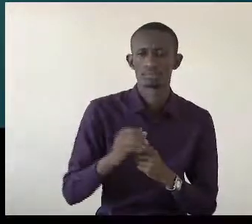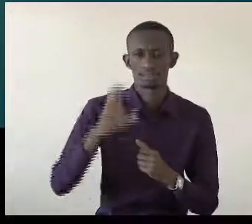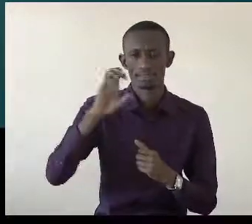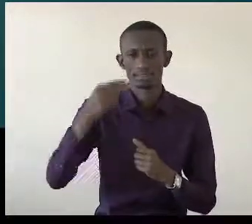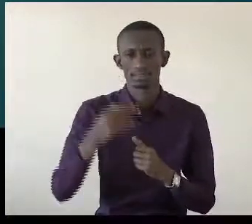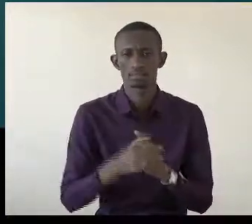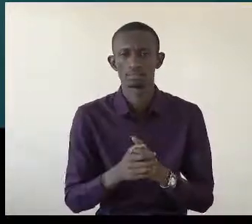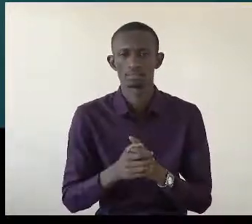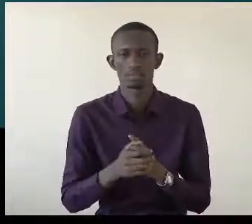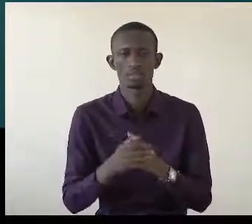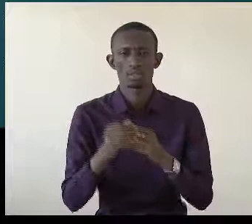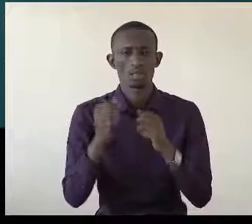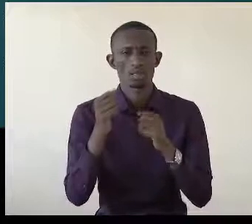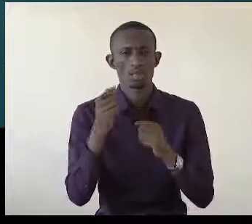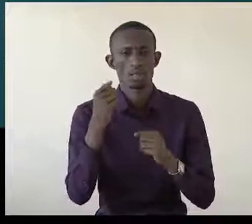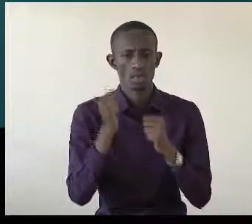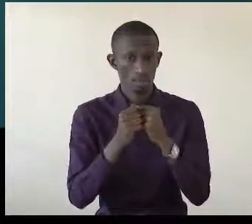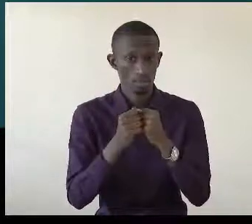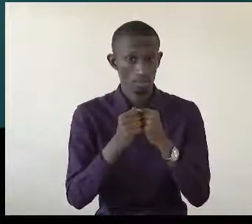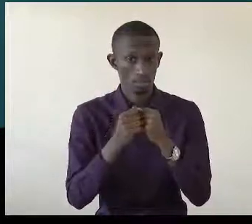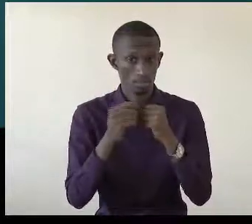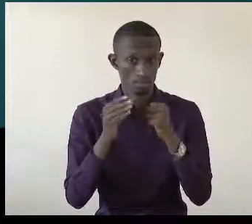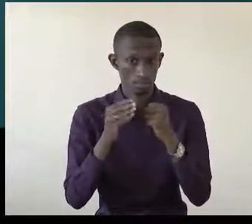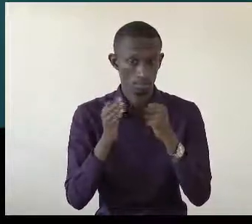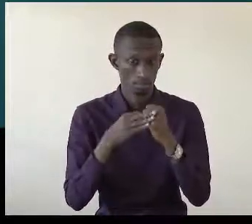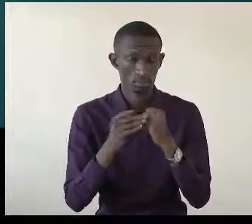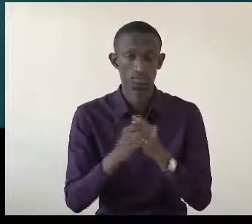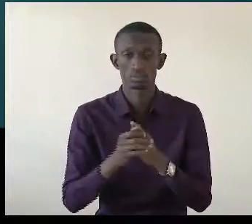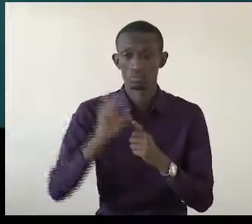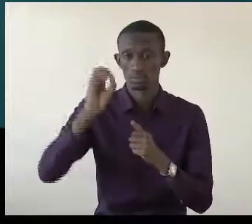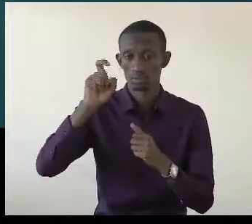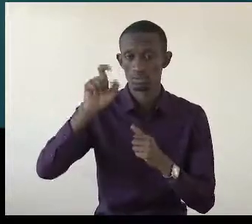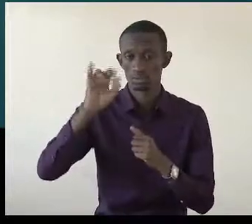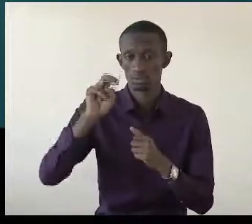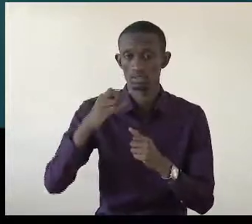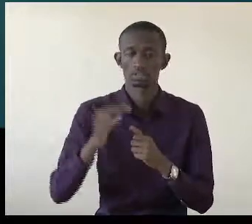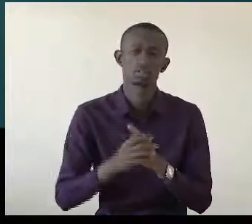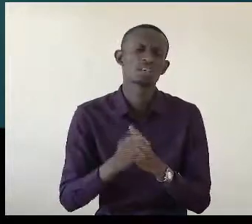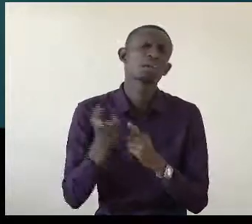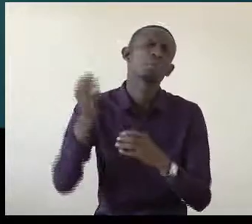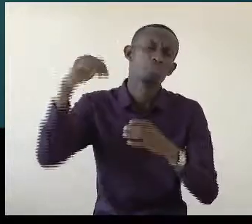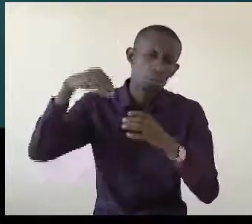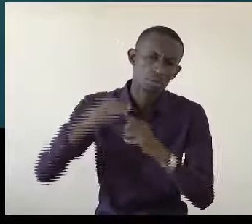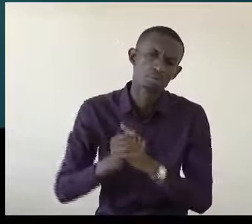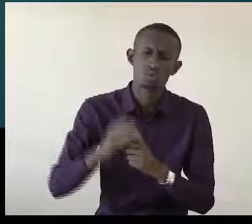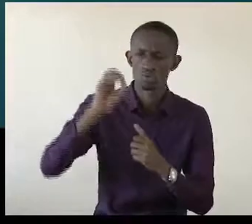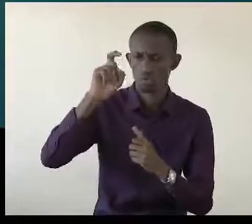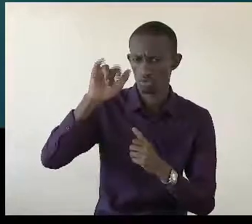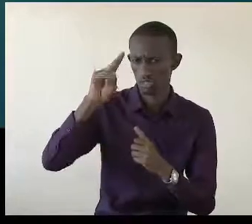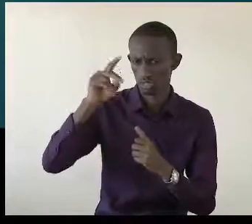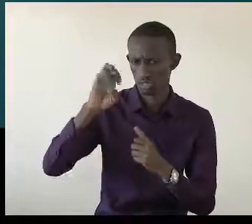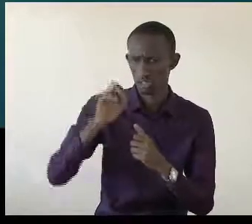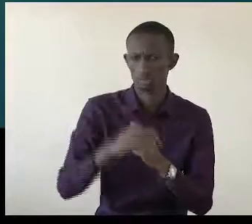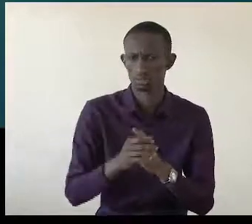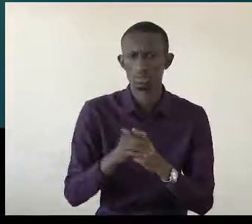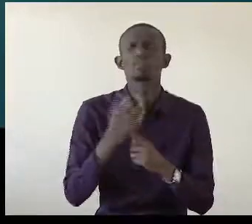C8H18 oxygen, was oxidized by heating it with acidified potassium dichromate to